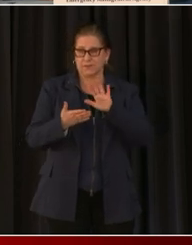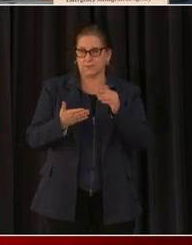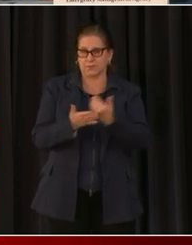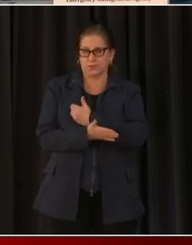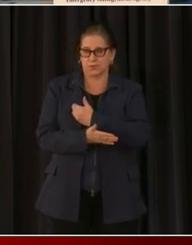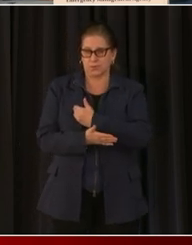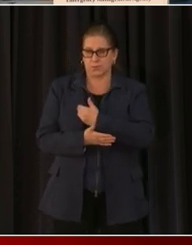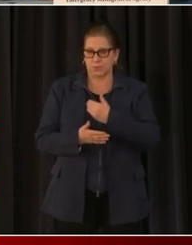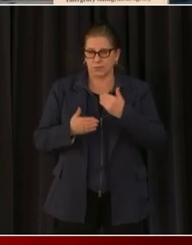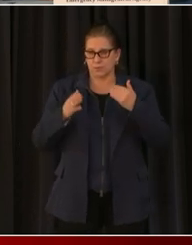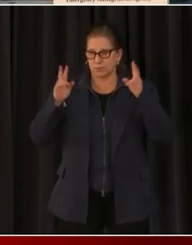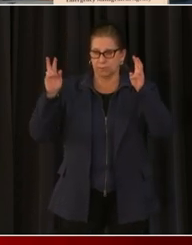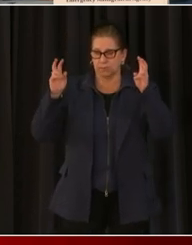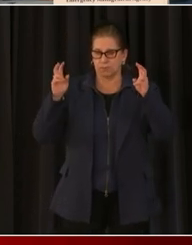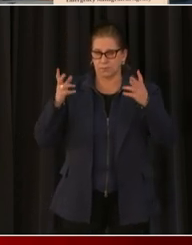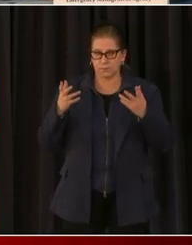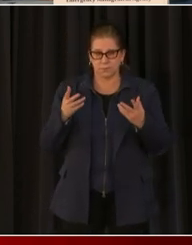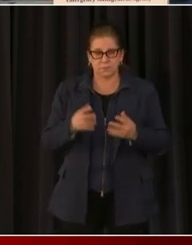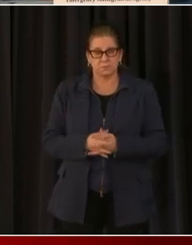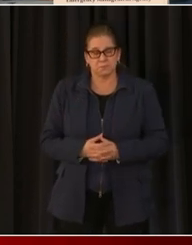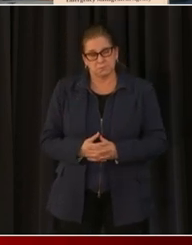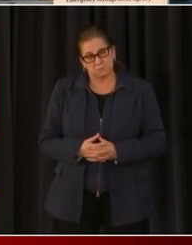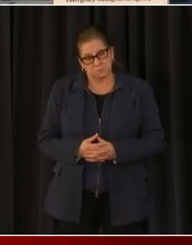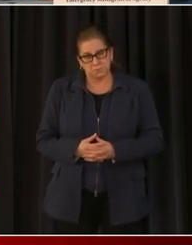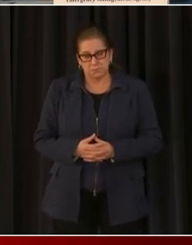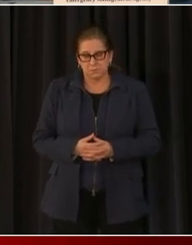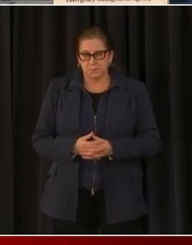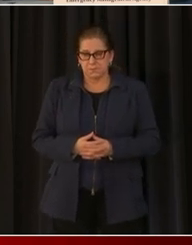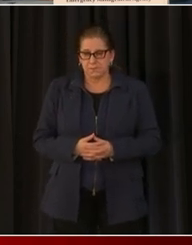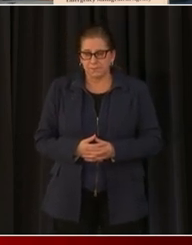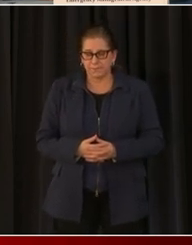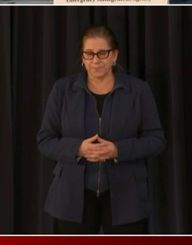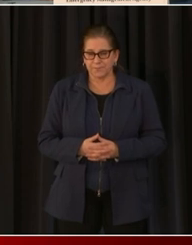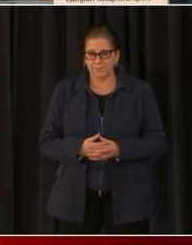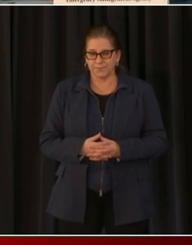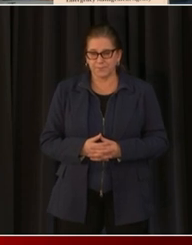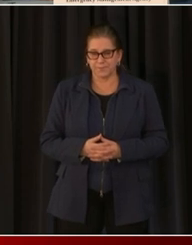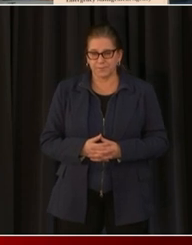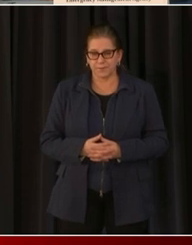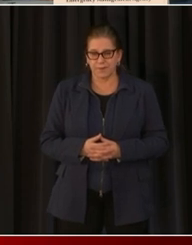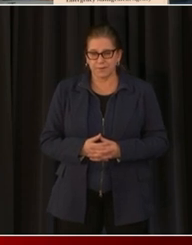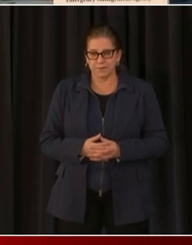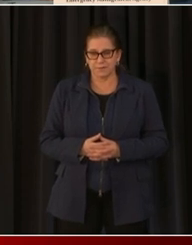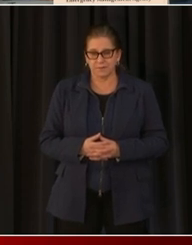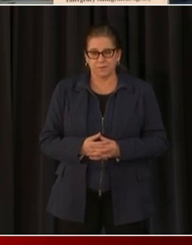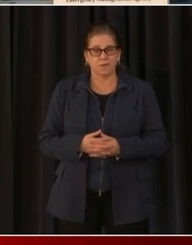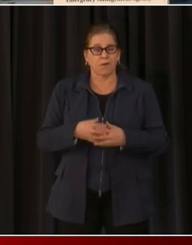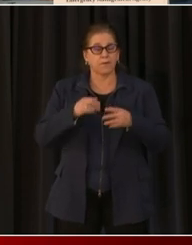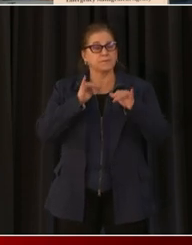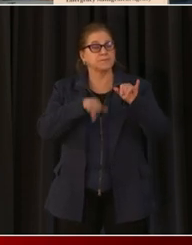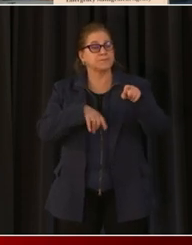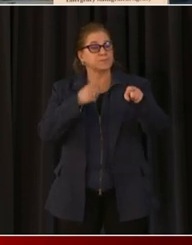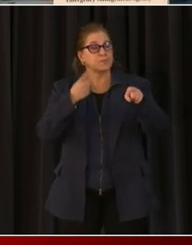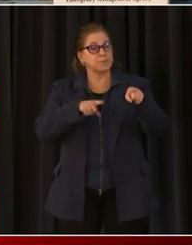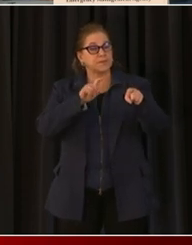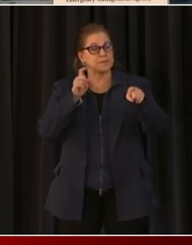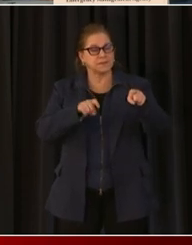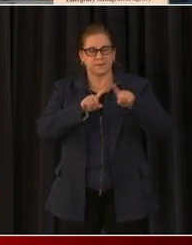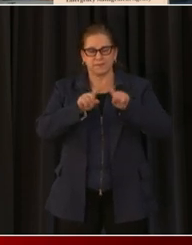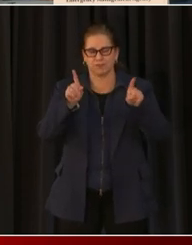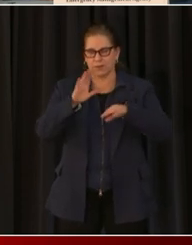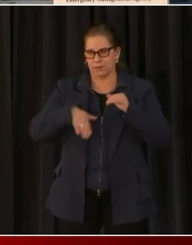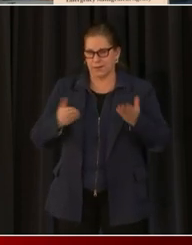something that might be new to many of you, but and that contrasts a lot with what we do here in Washington, D.C., and indeed